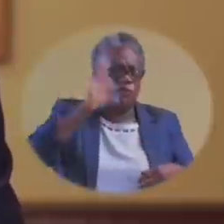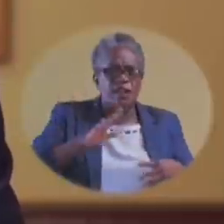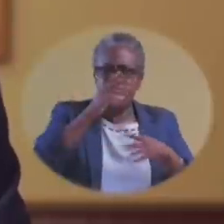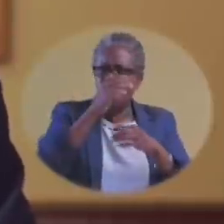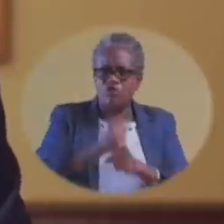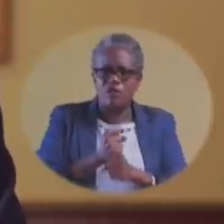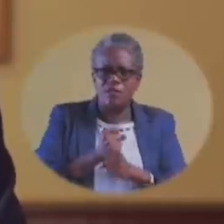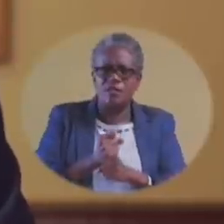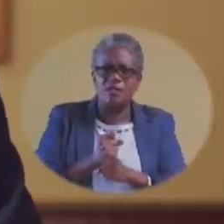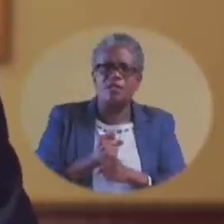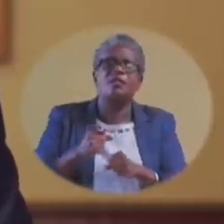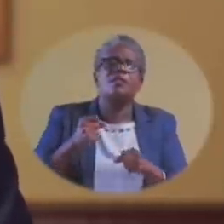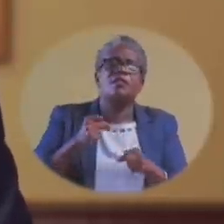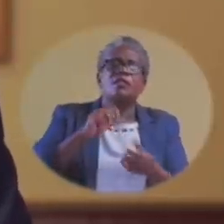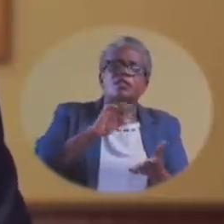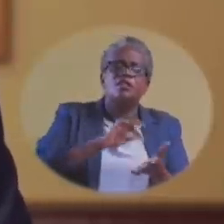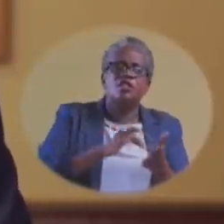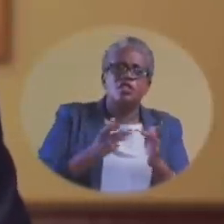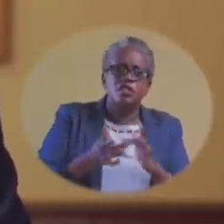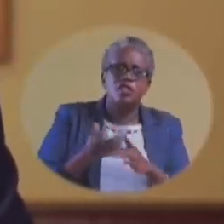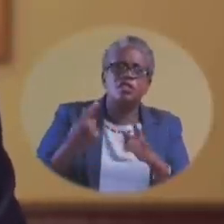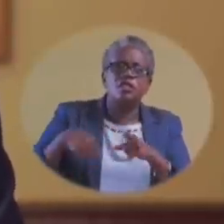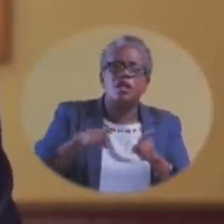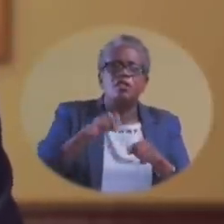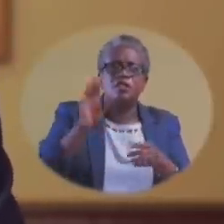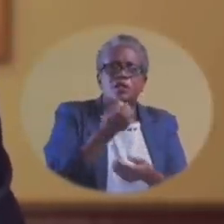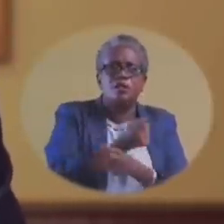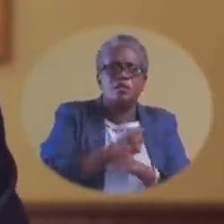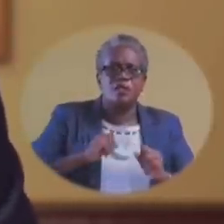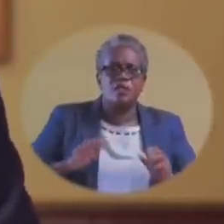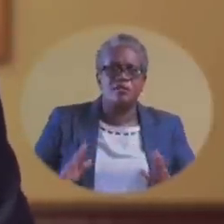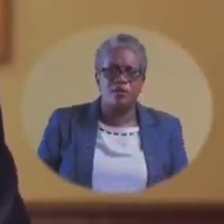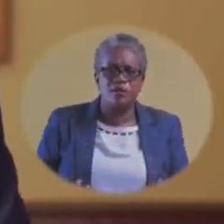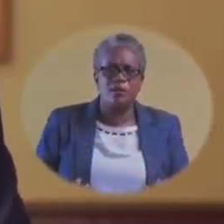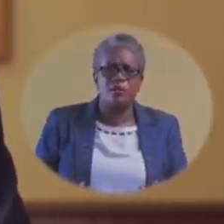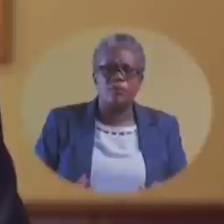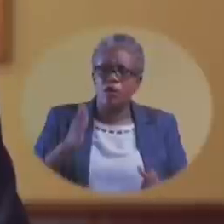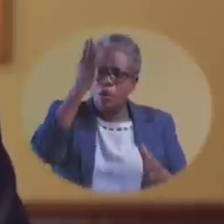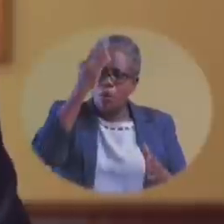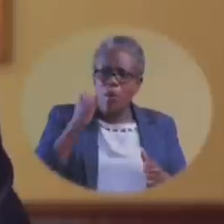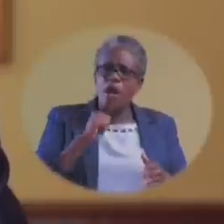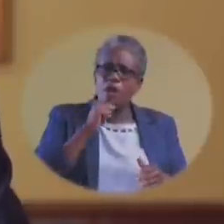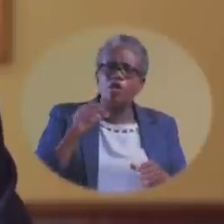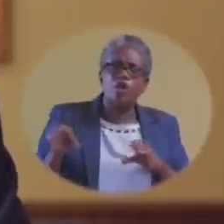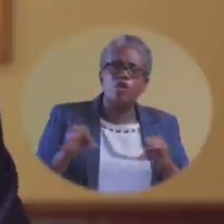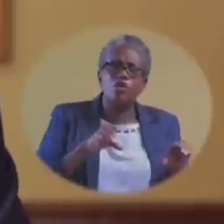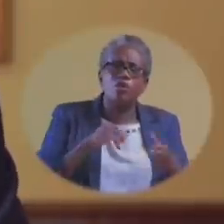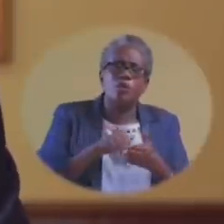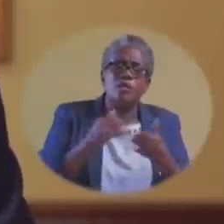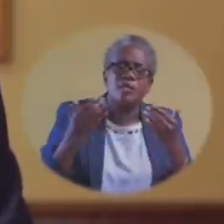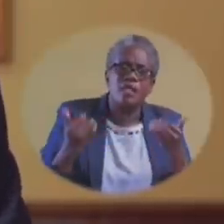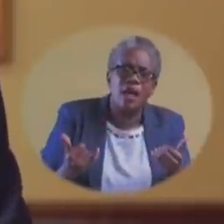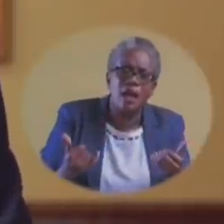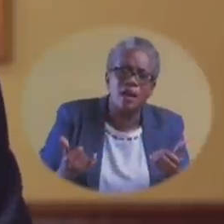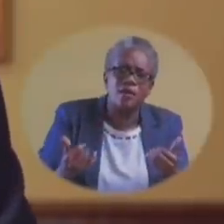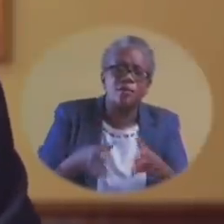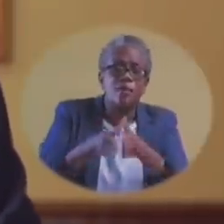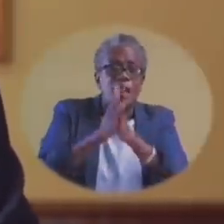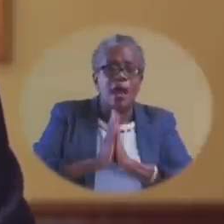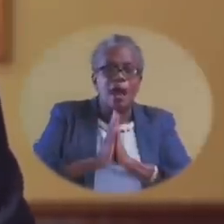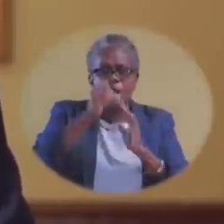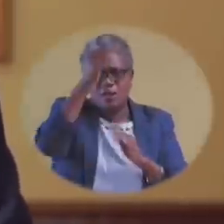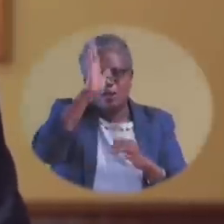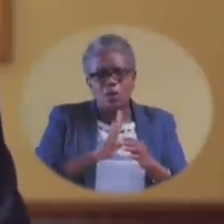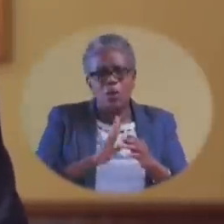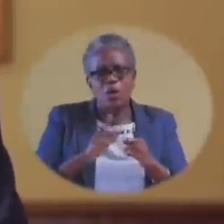For those who have stepped away from the faith and are wanting to return to the fold, open the door of mercy and